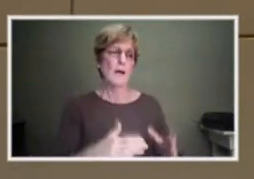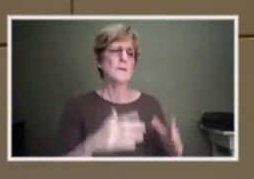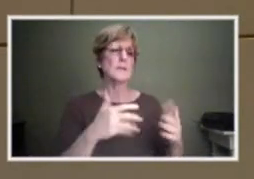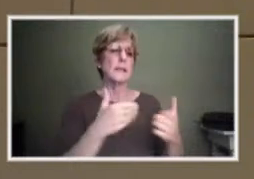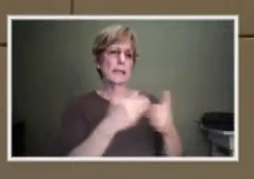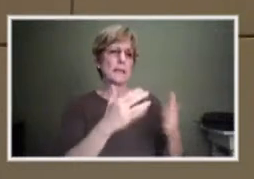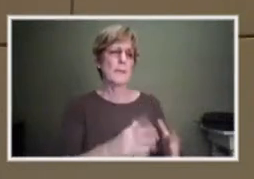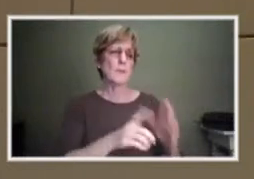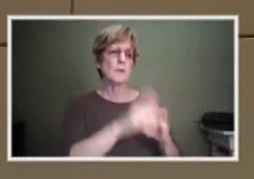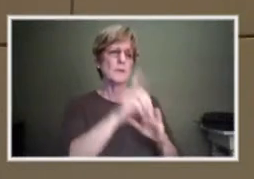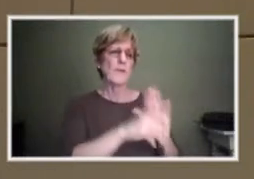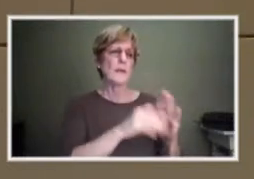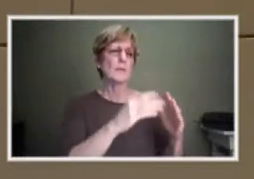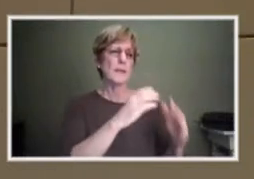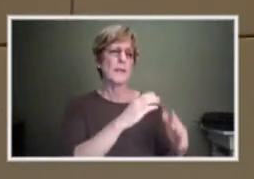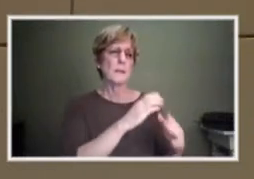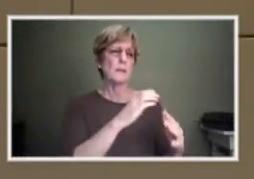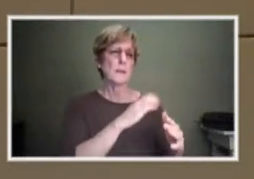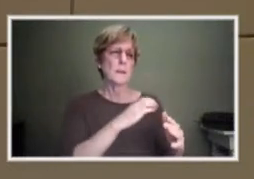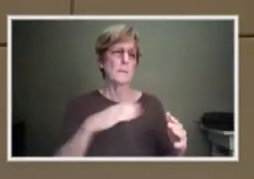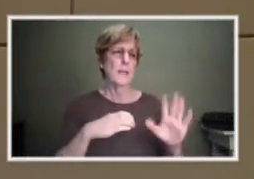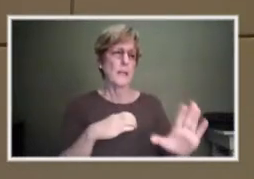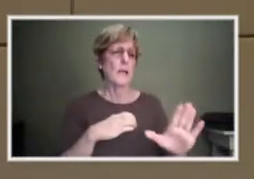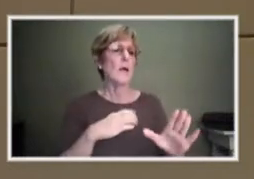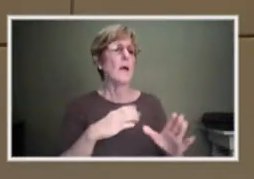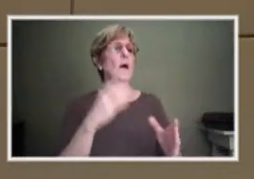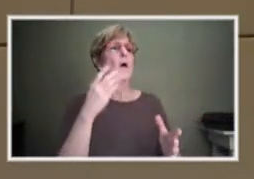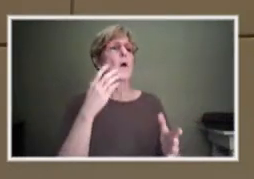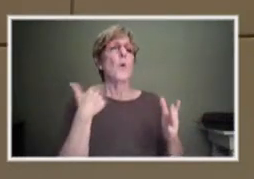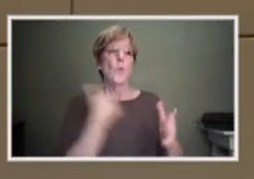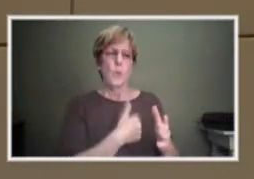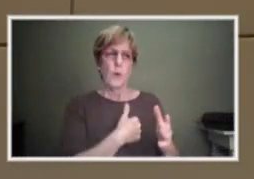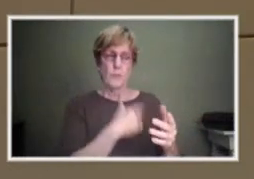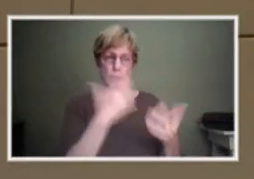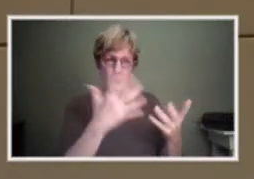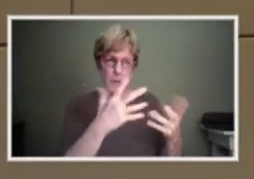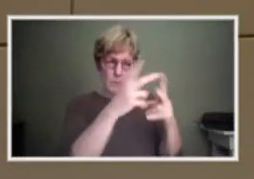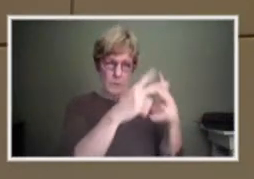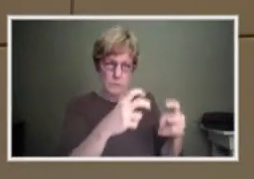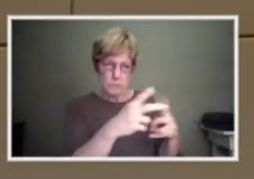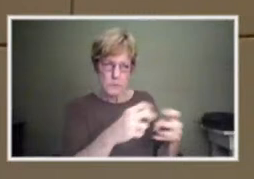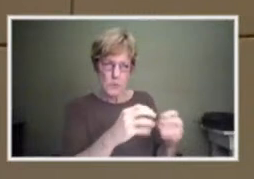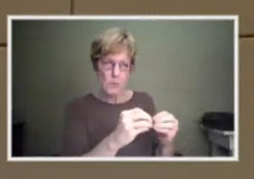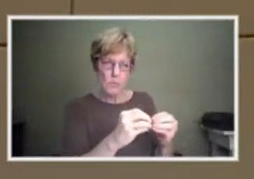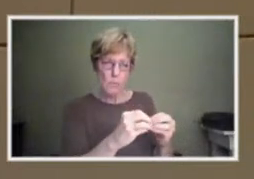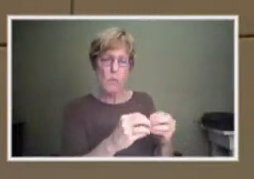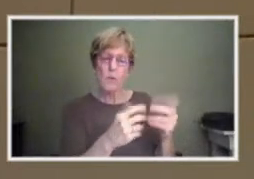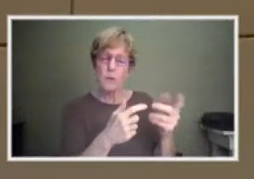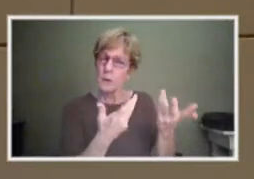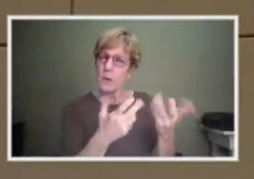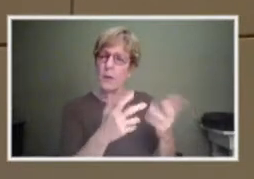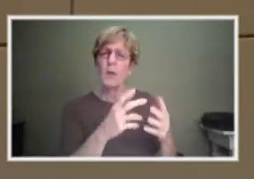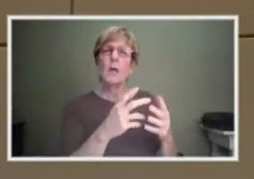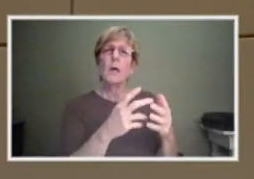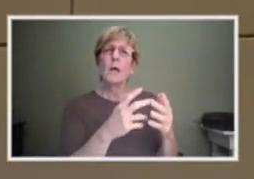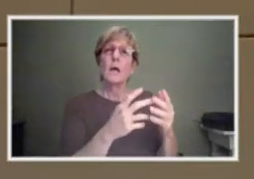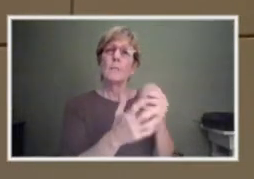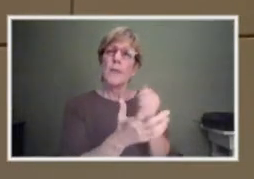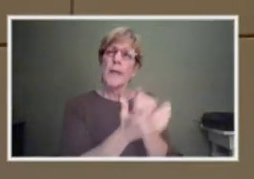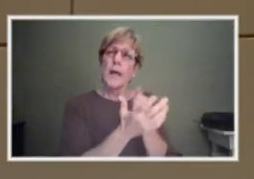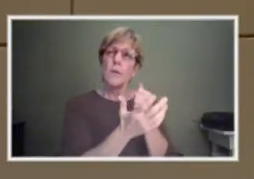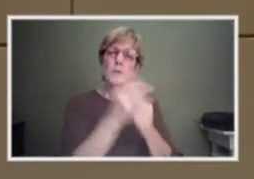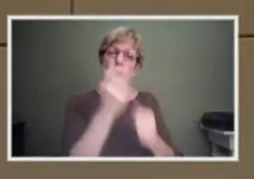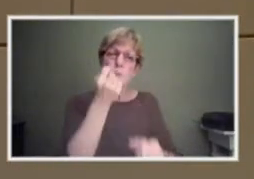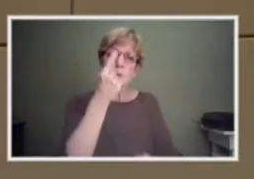Committee, that's where we probably would have dug a little deeper in this. So it would be helpful to understand